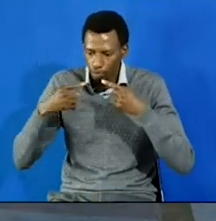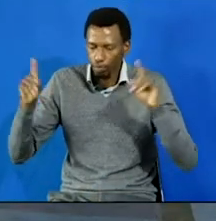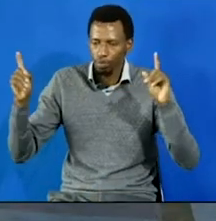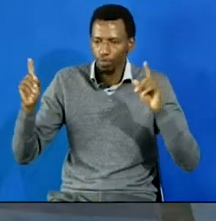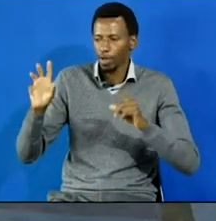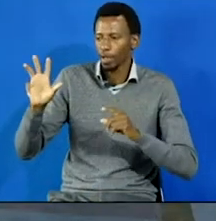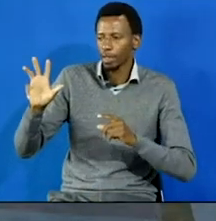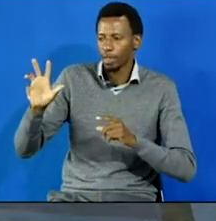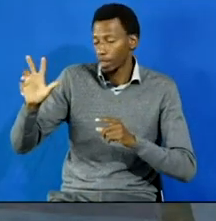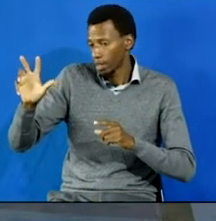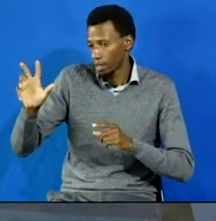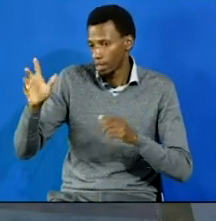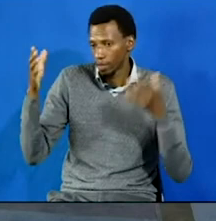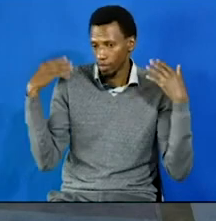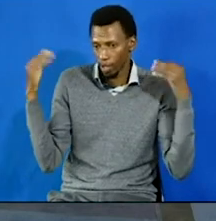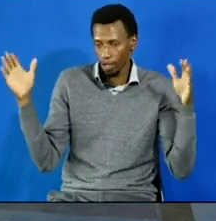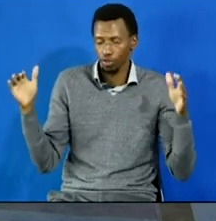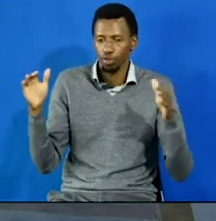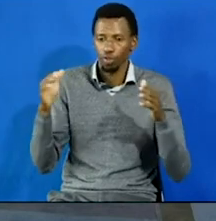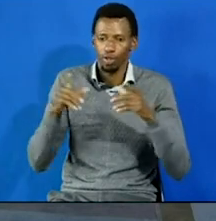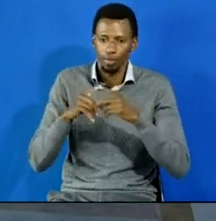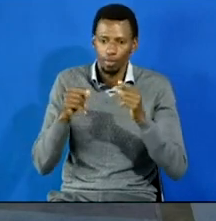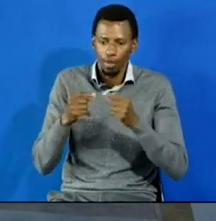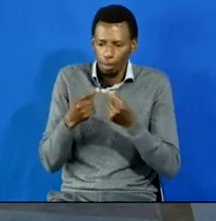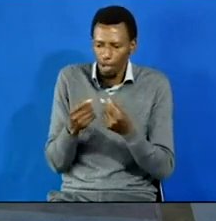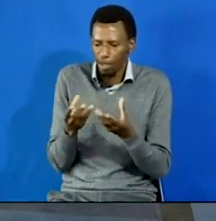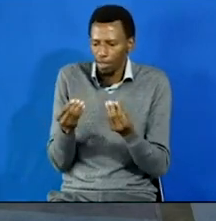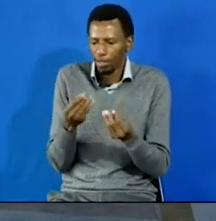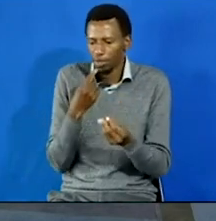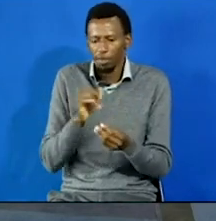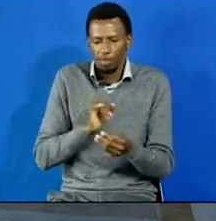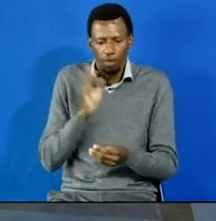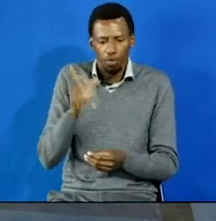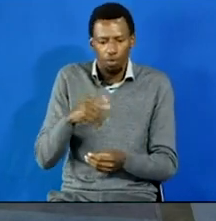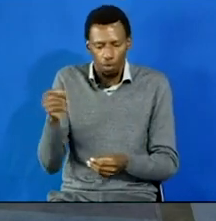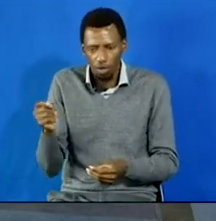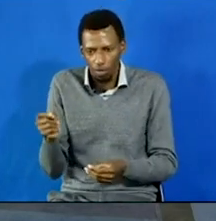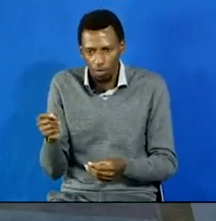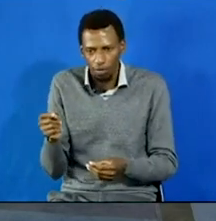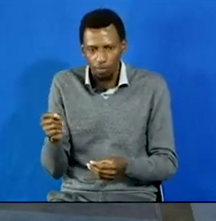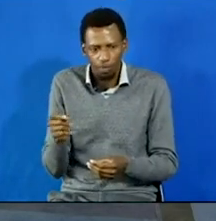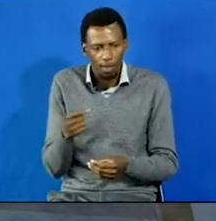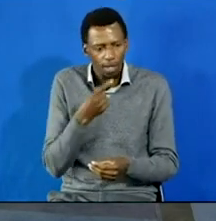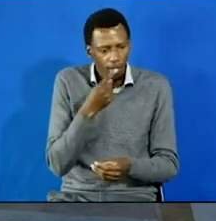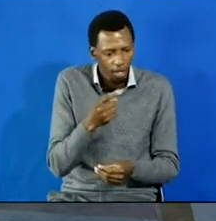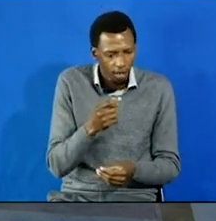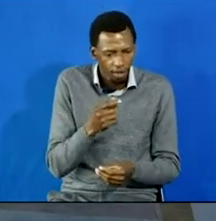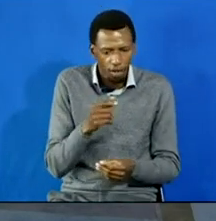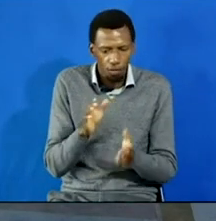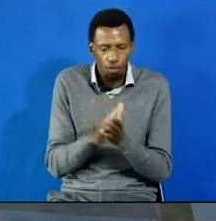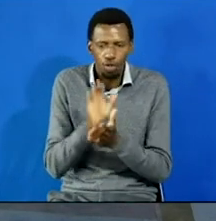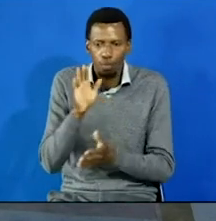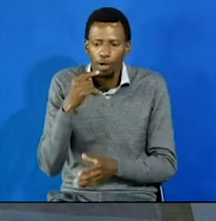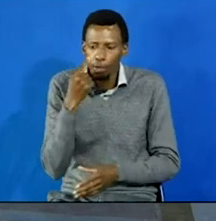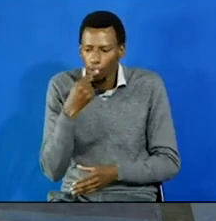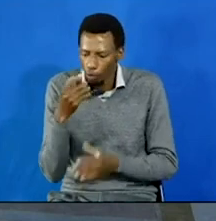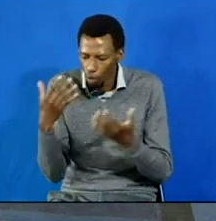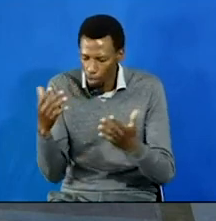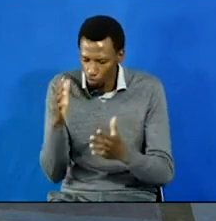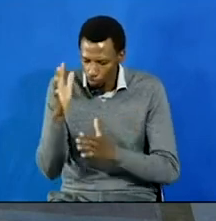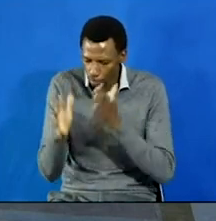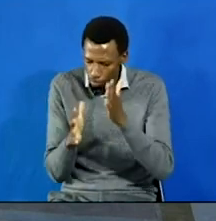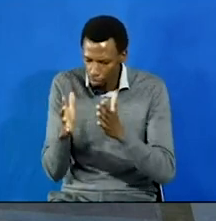it is very easy to say, I will go. Very easy indeed. Saying, I will go with your mouth, very